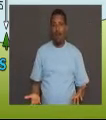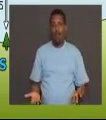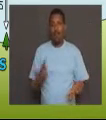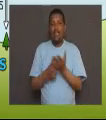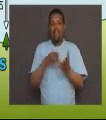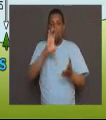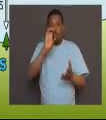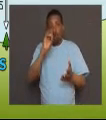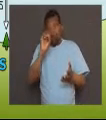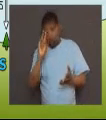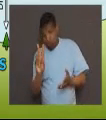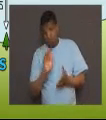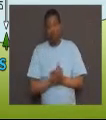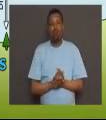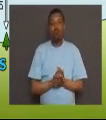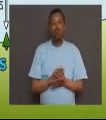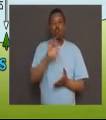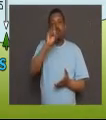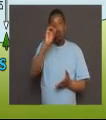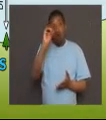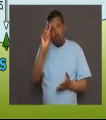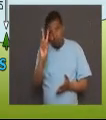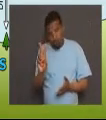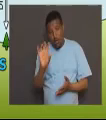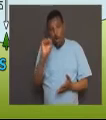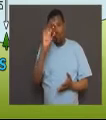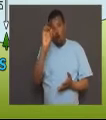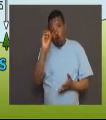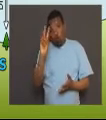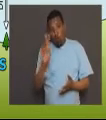Carbon dioxide, sulfur dioxide,